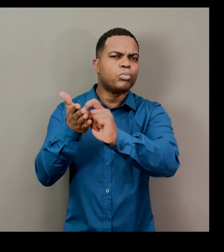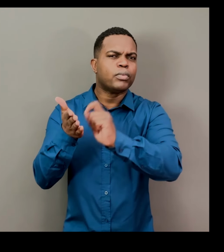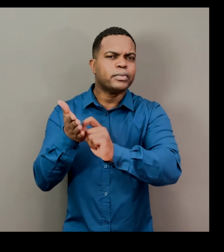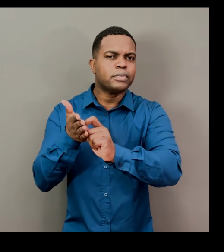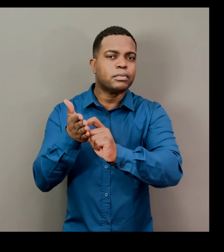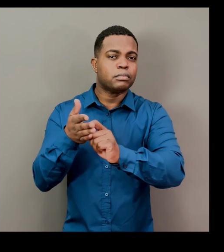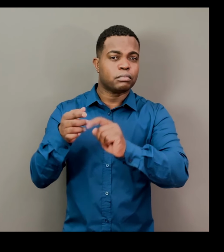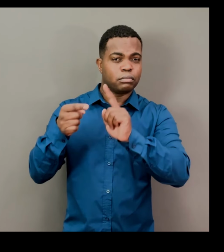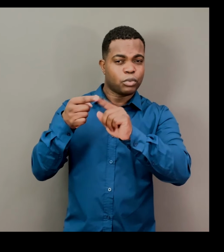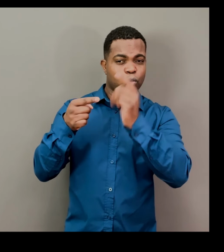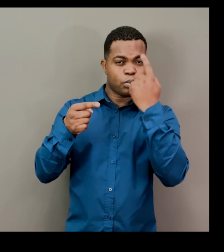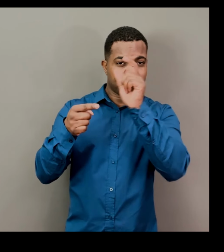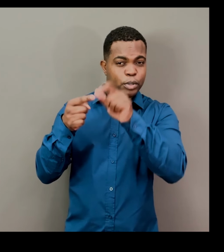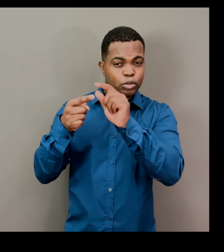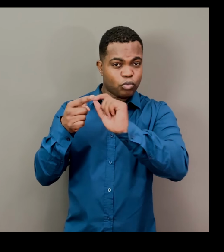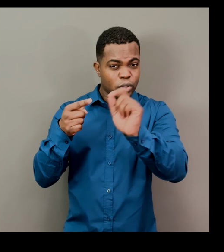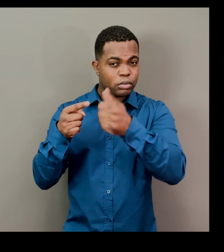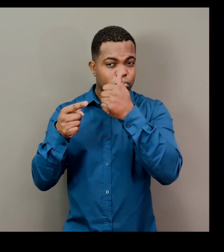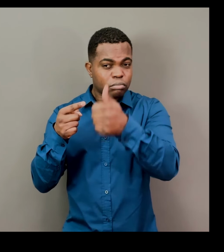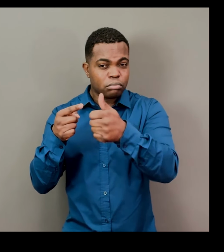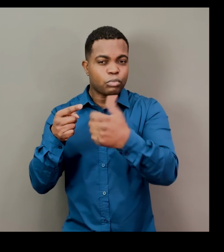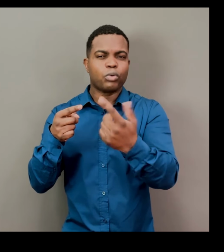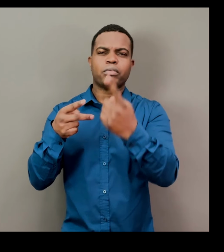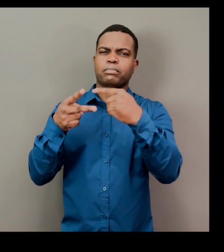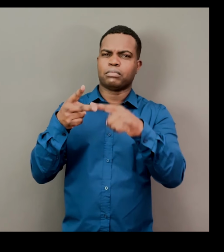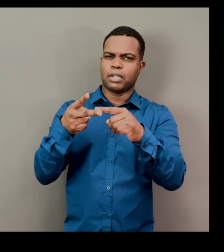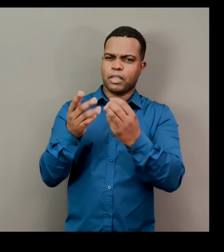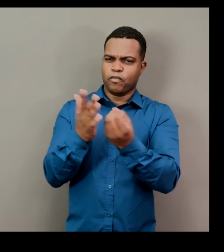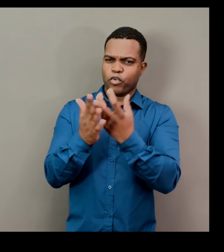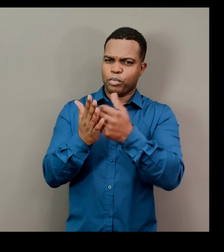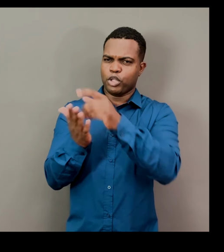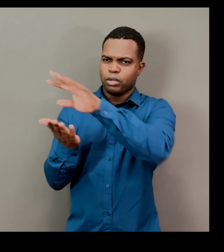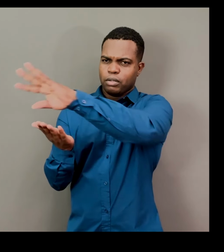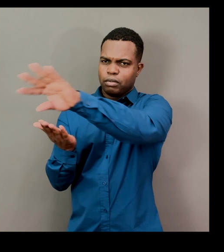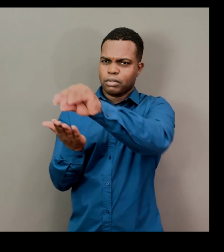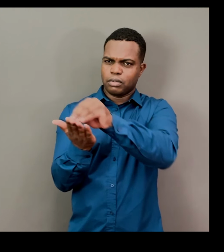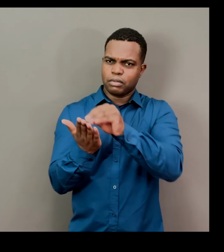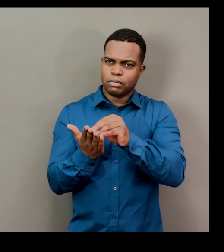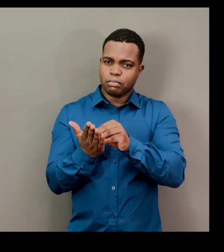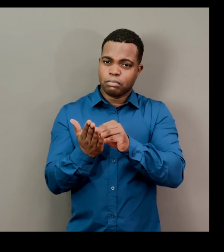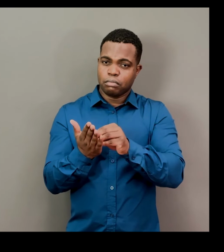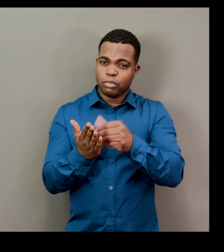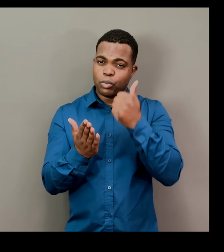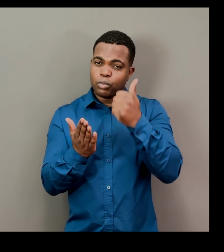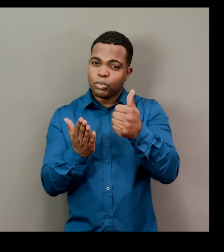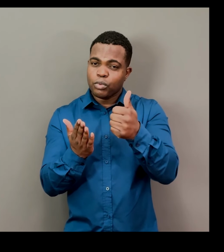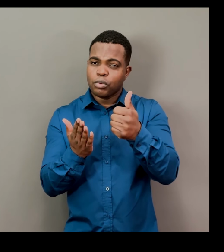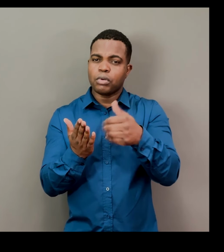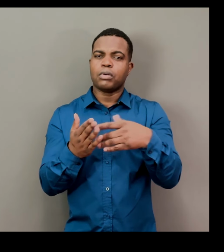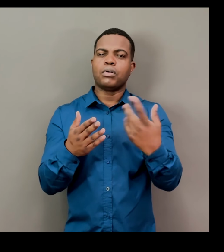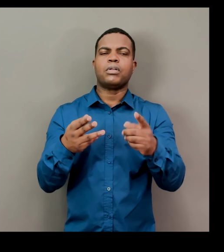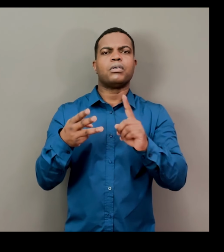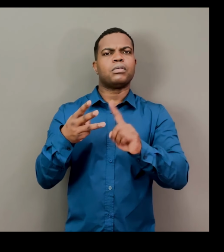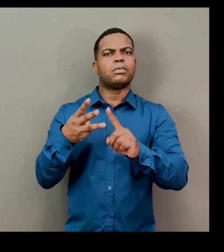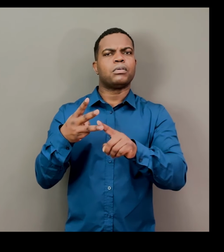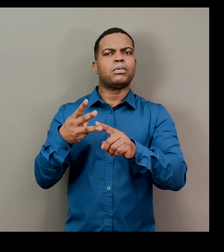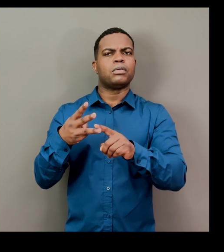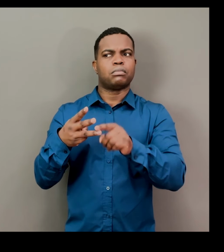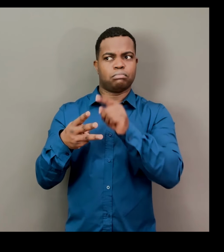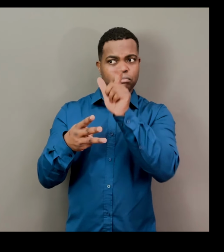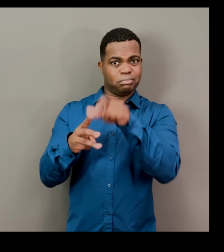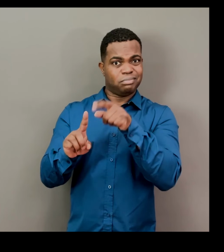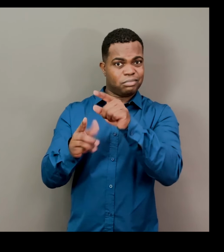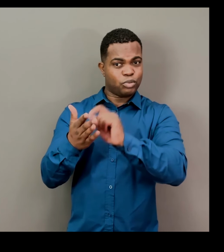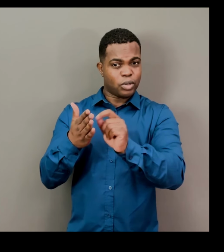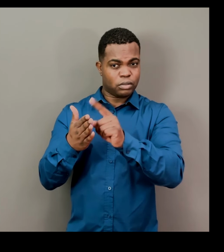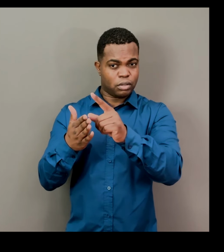credible? Does the source have an author or is it written anonymously? If the author is an organization, can